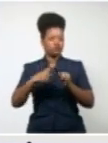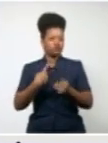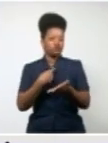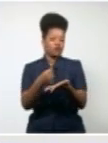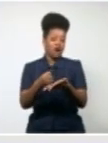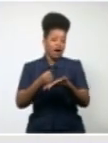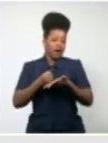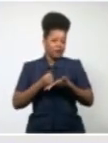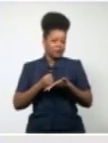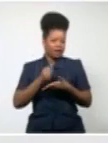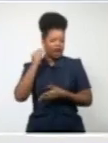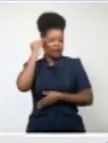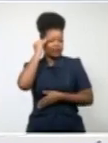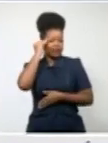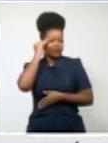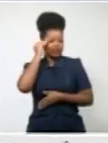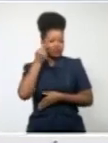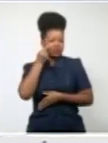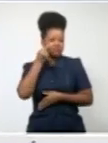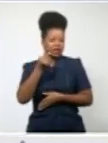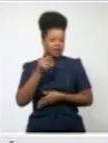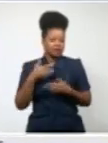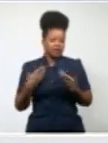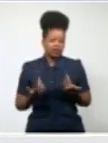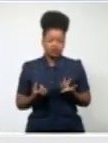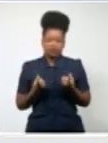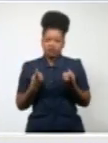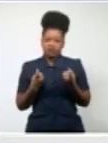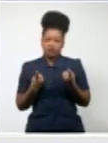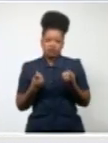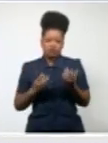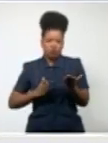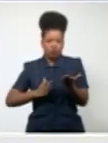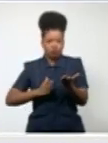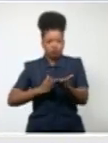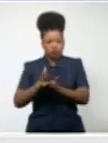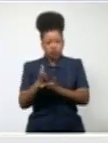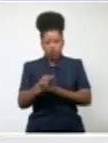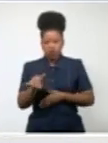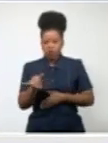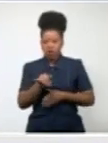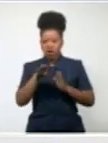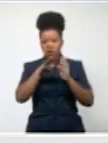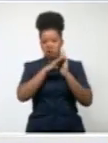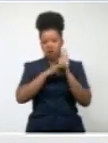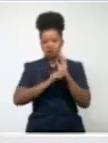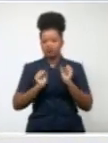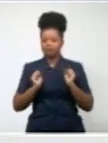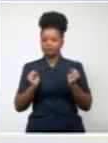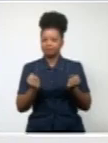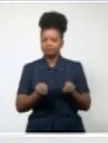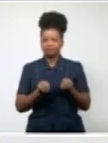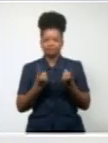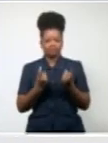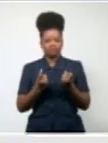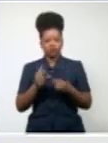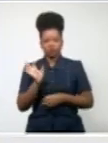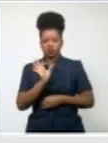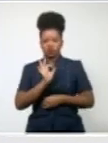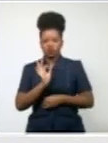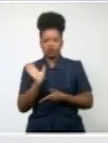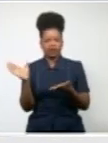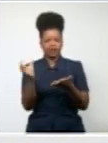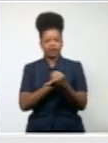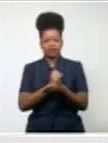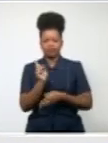restriction measures not eliminated? And I think that some of this information helps us realize the need to maintain a